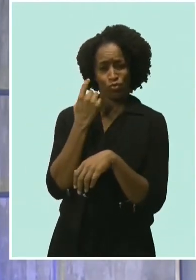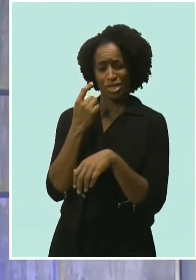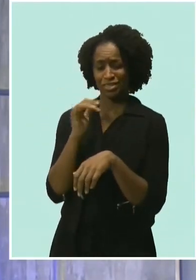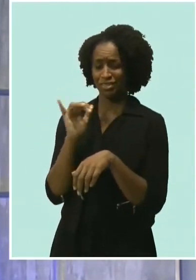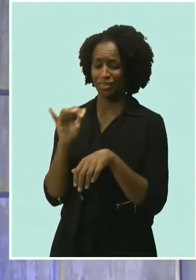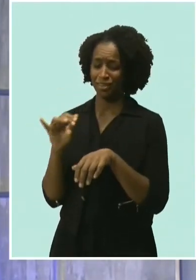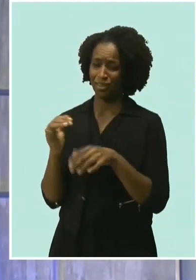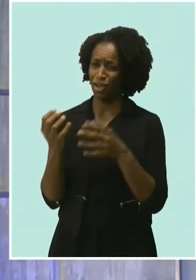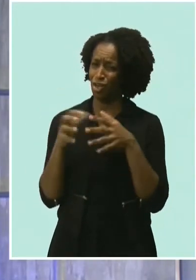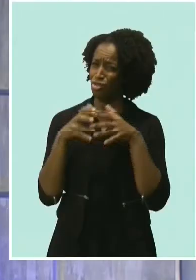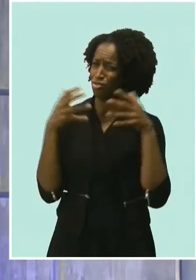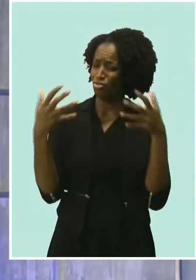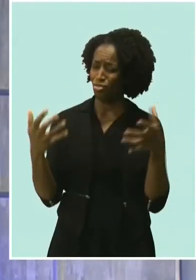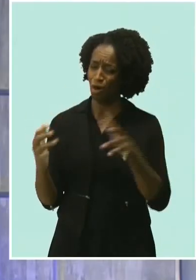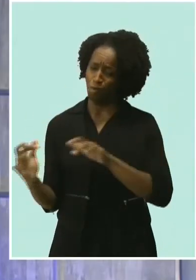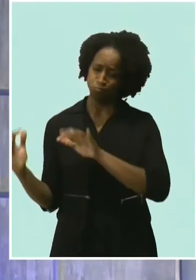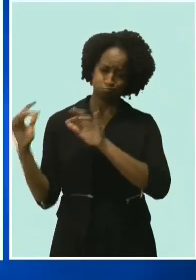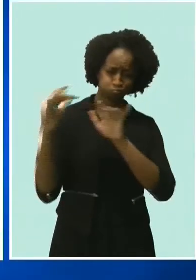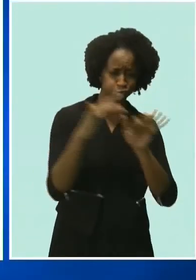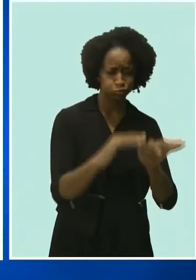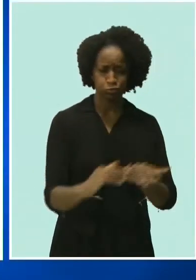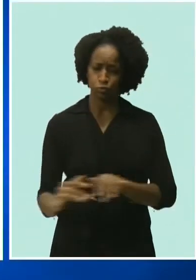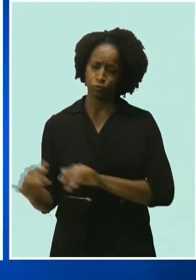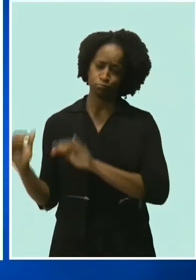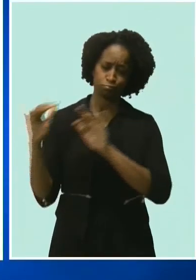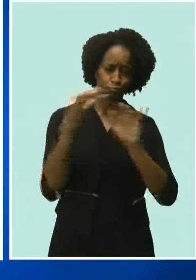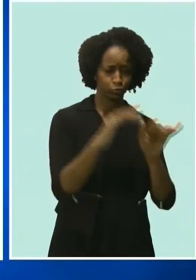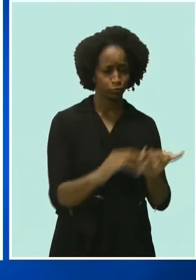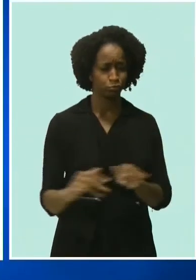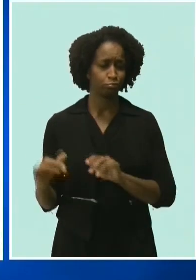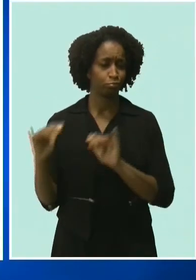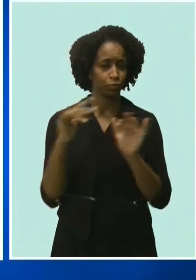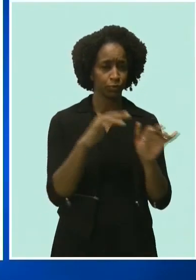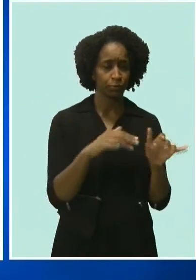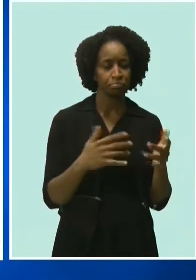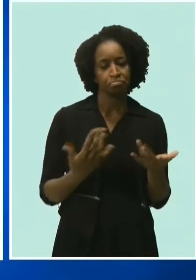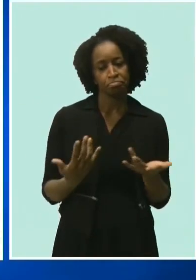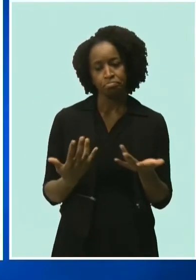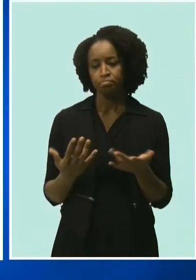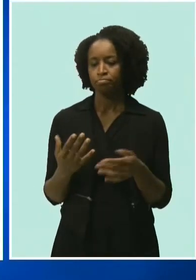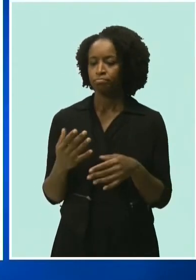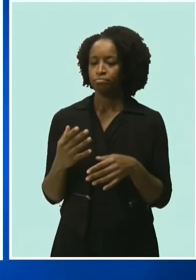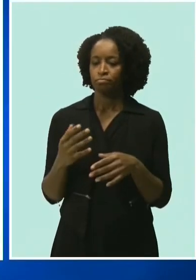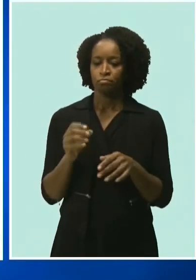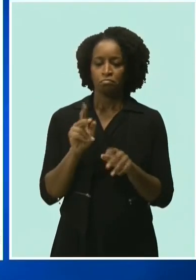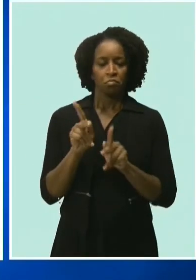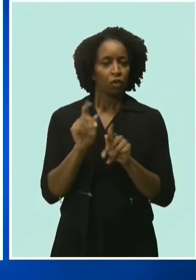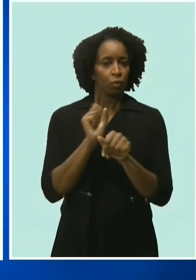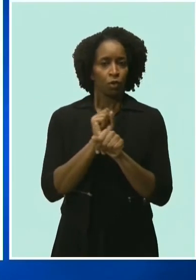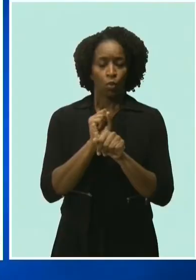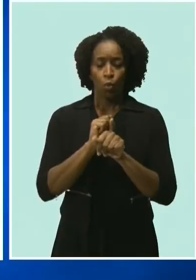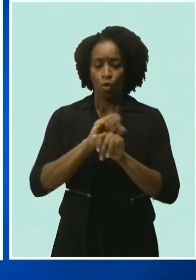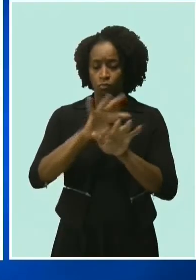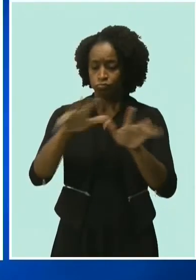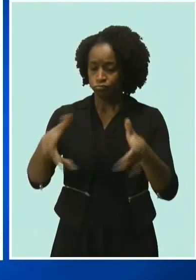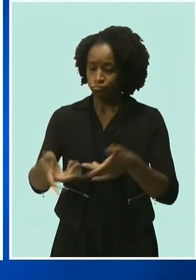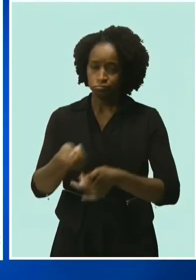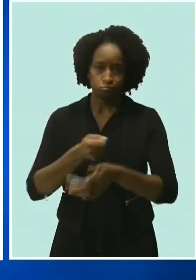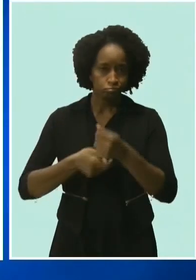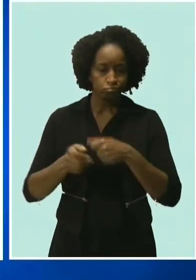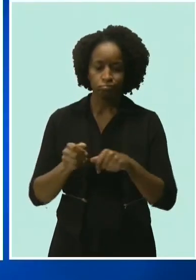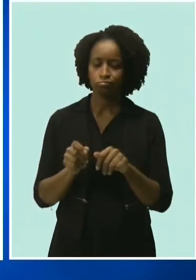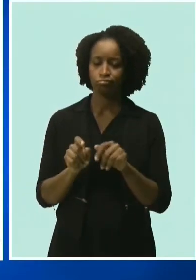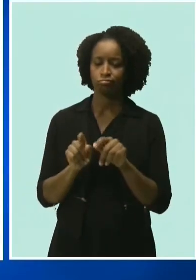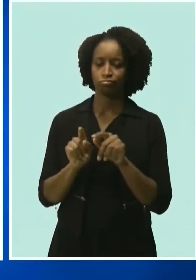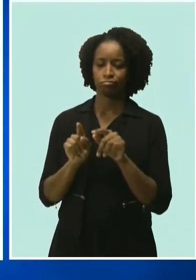in this ABS TV report. They might not be able to access their vessels like they would have. They wouldn't be able to safely navigate through